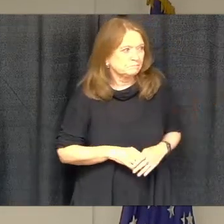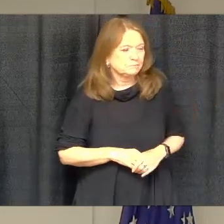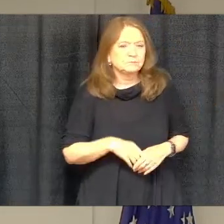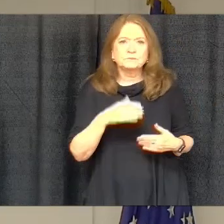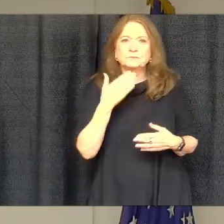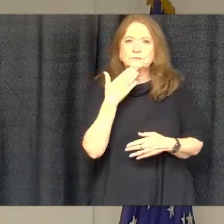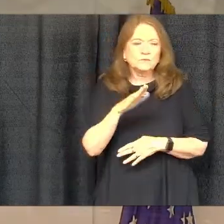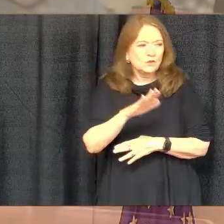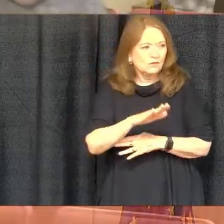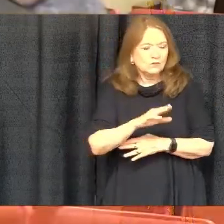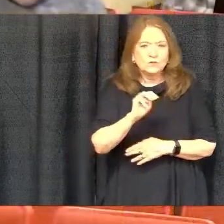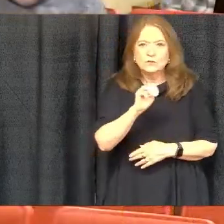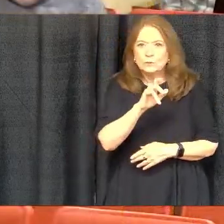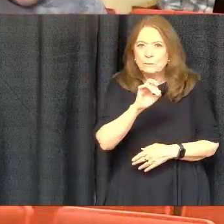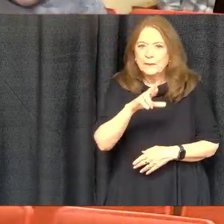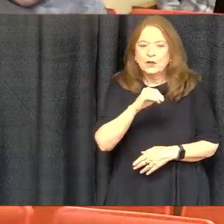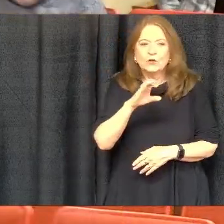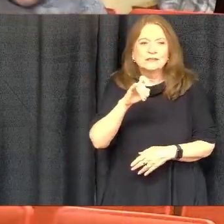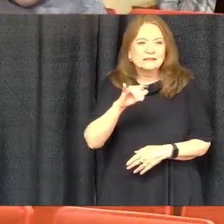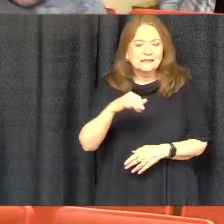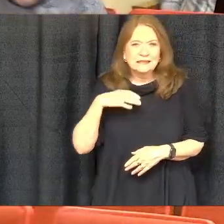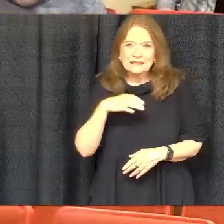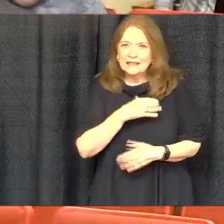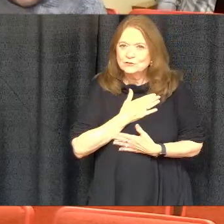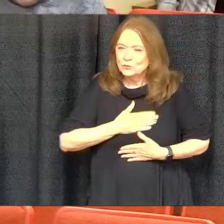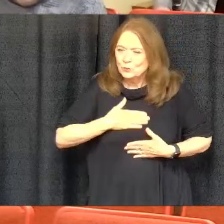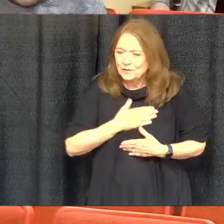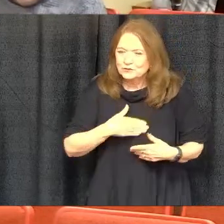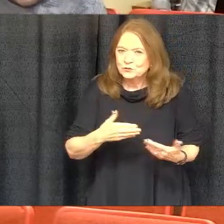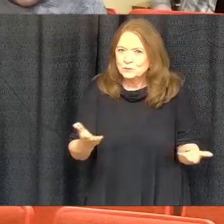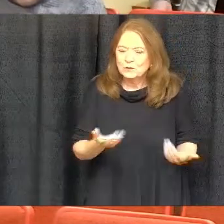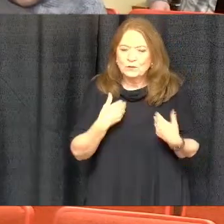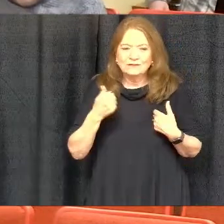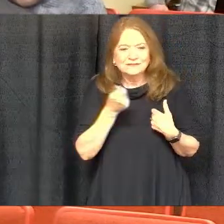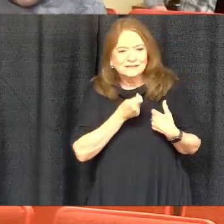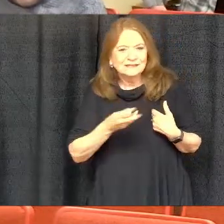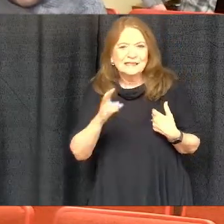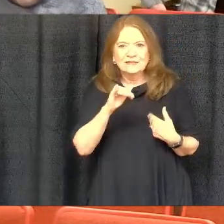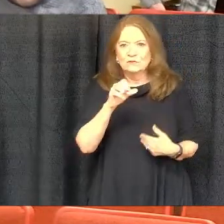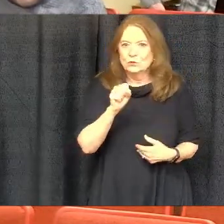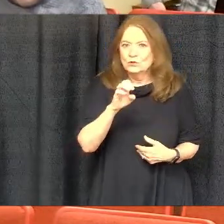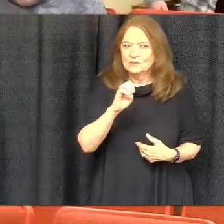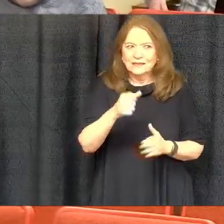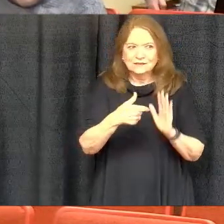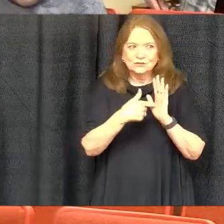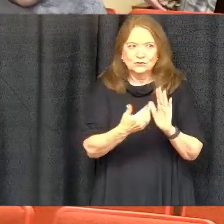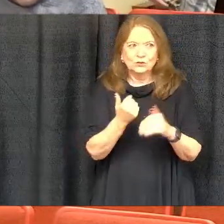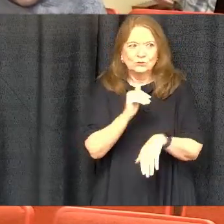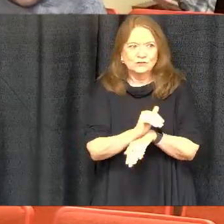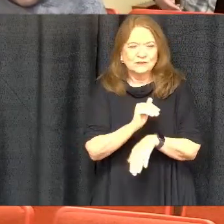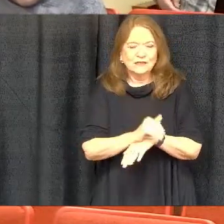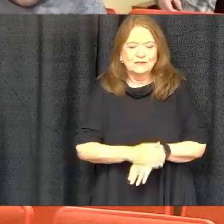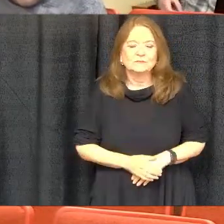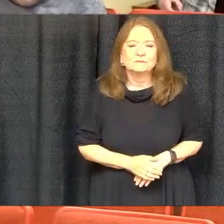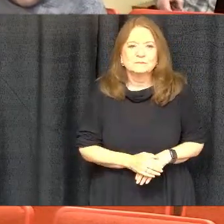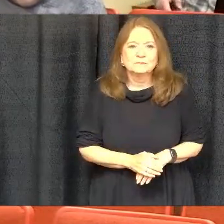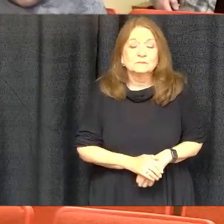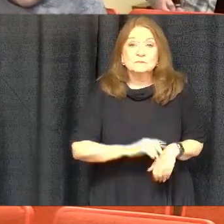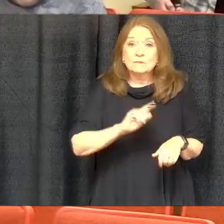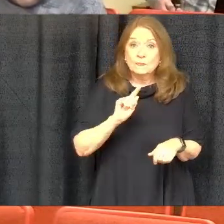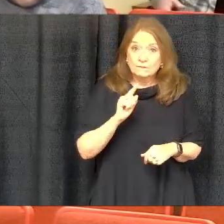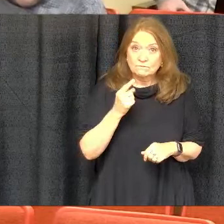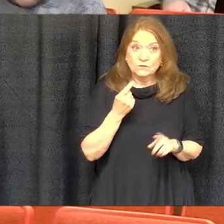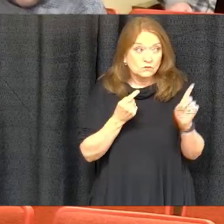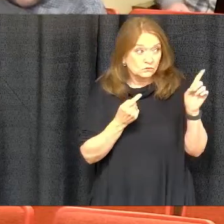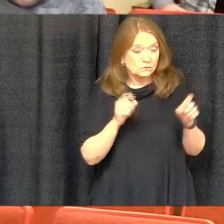Good evening, Mayor and City Council. Pleasure to be here. We have several cases to show you tonight. The first is